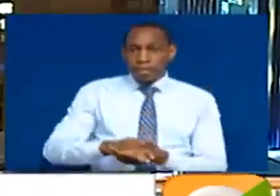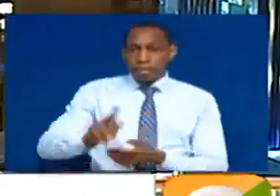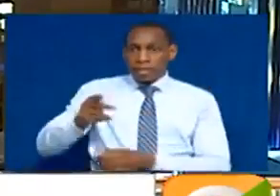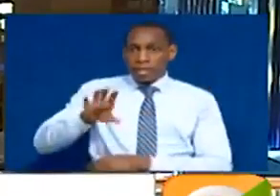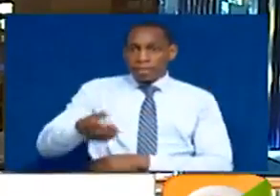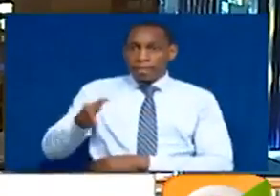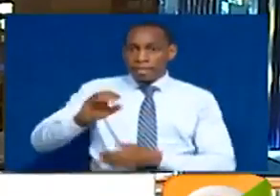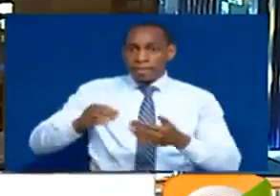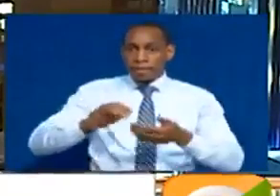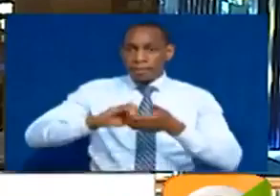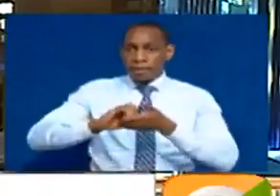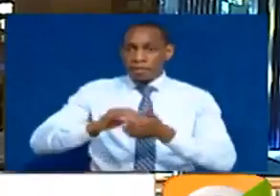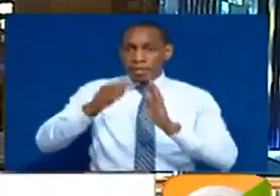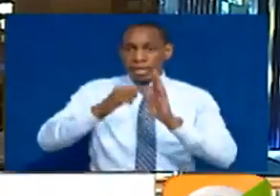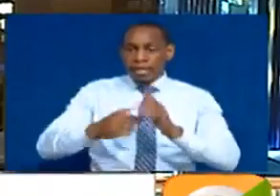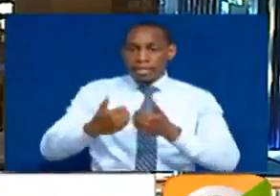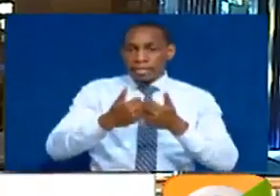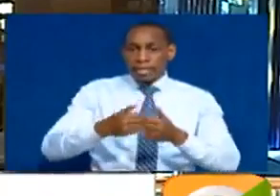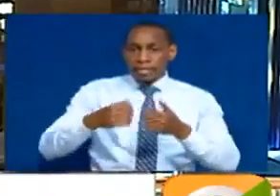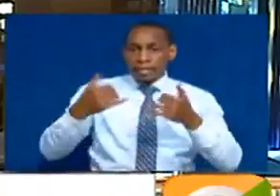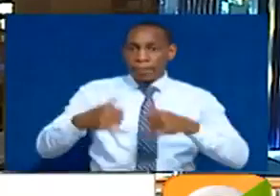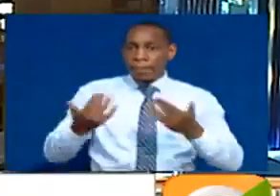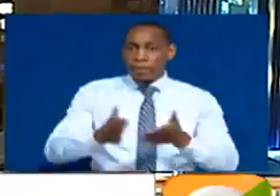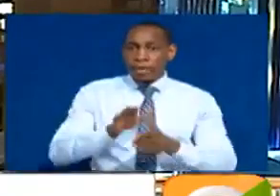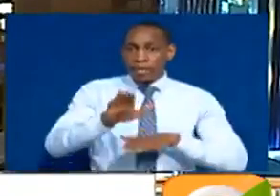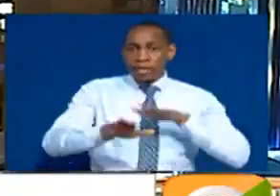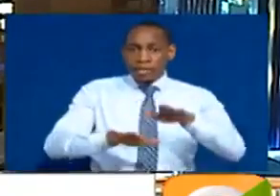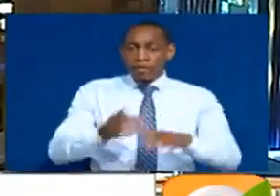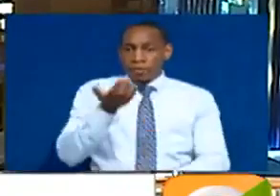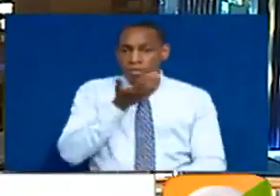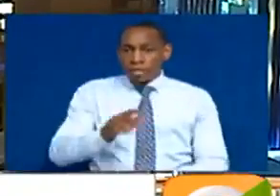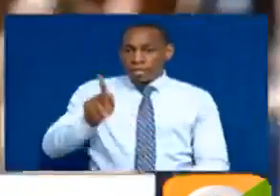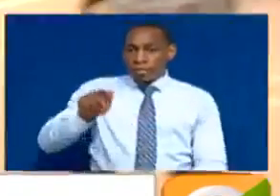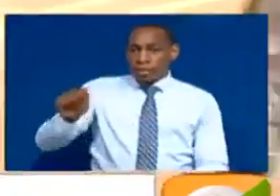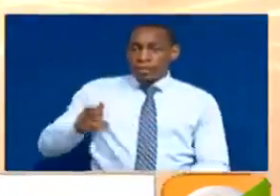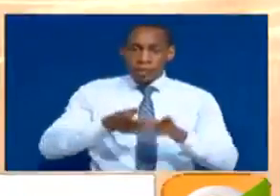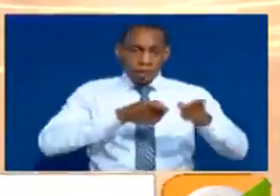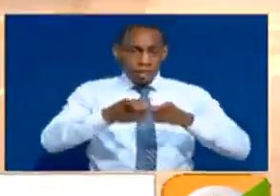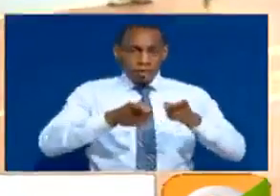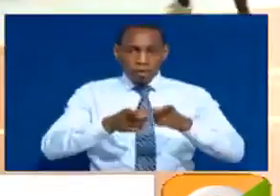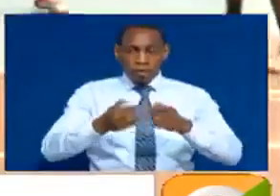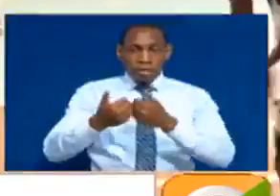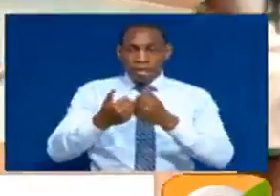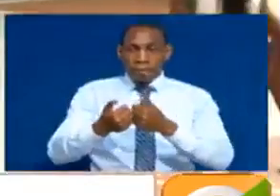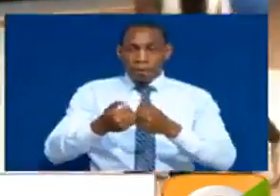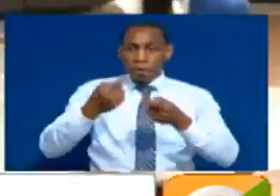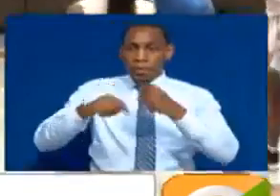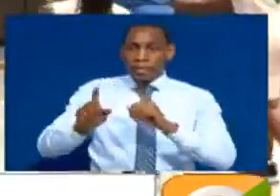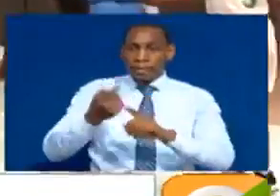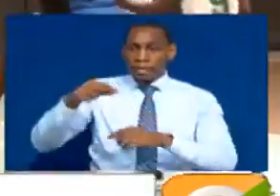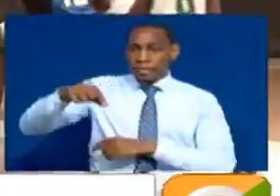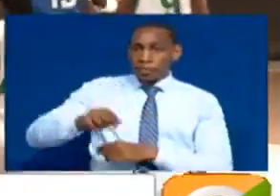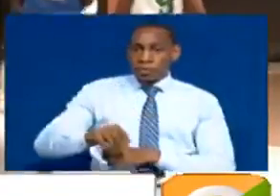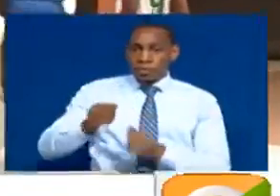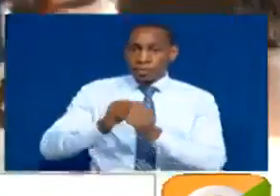Kenya Basketball Federation League match played at the Nyayo Stadium Gymnasium. KPA dominated the entire game, winning the first